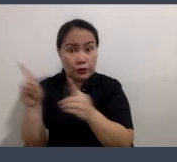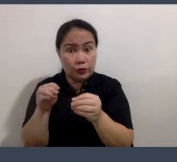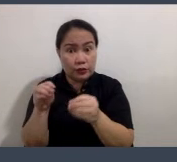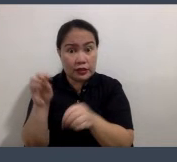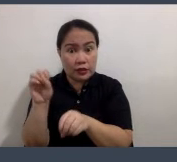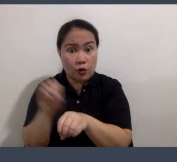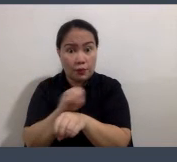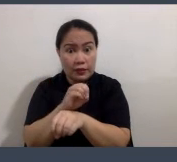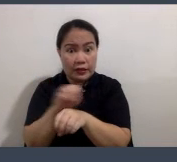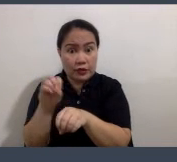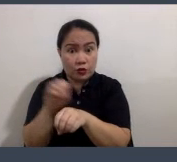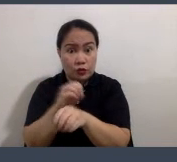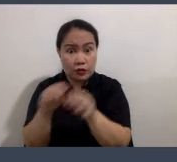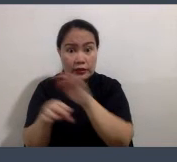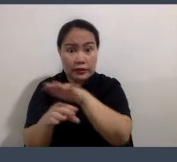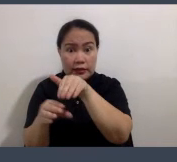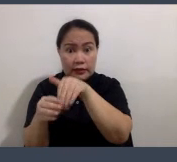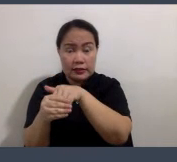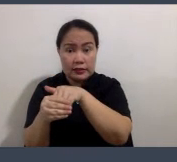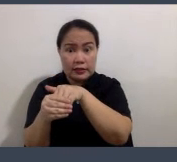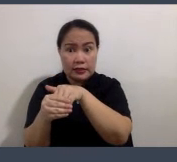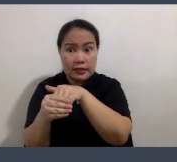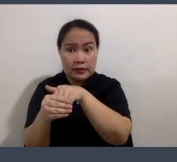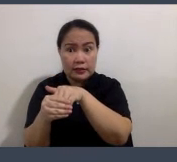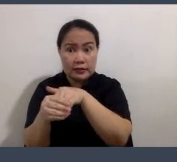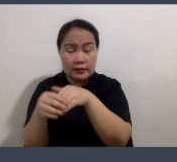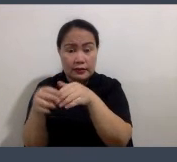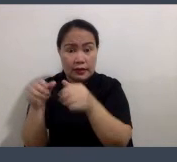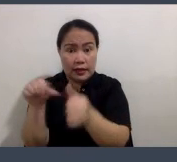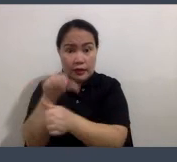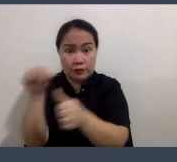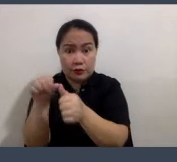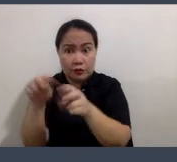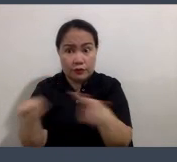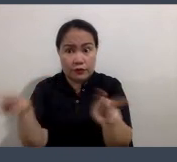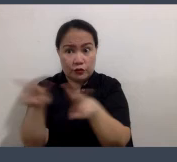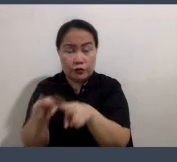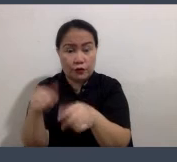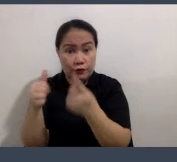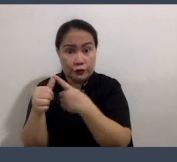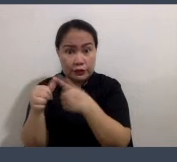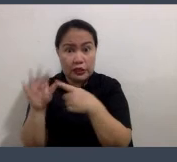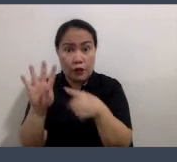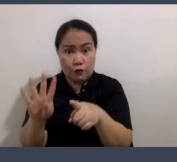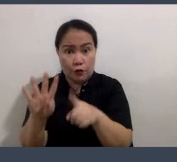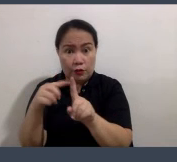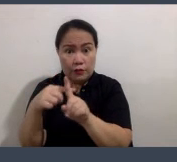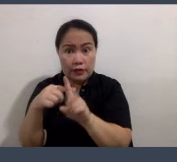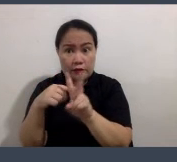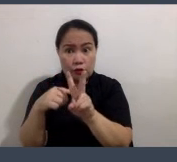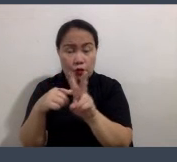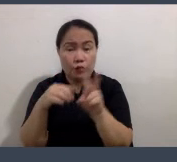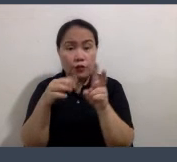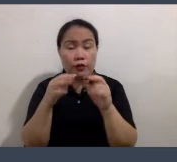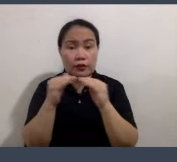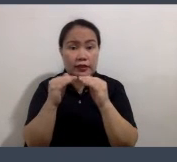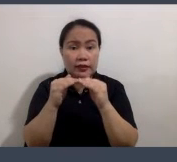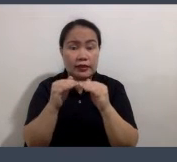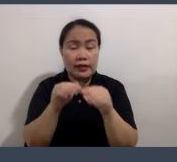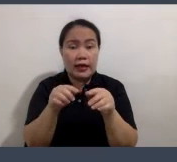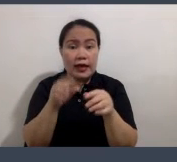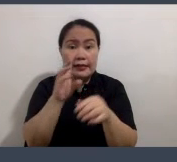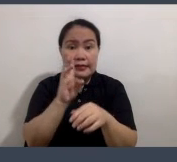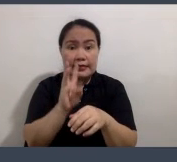na nasa loob ng absolute value natin. So, this is an absolute value of 4 plus 2. So, magiging absolute value of